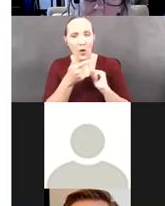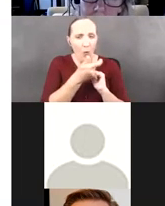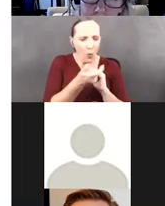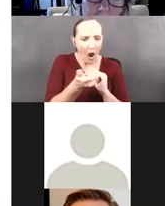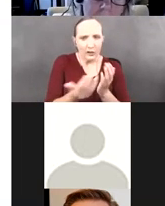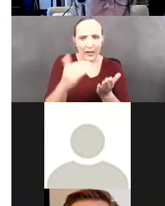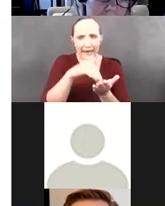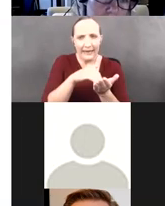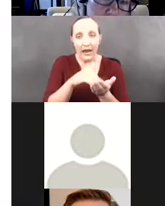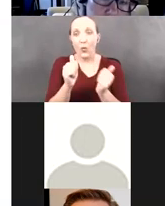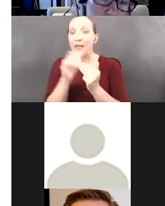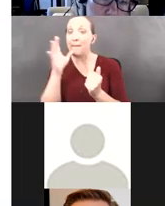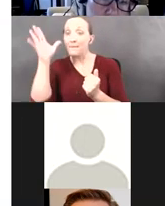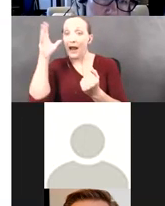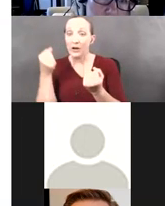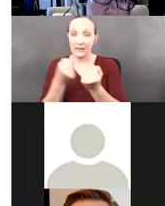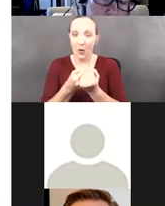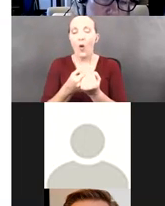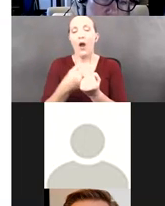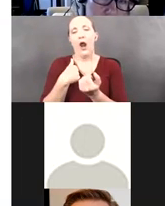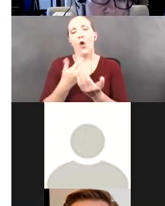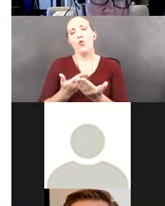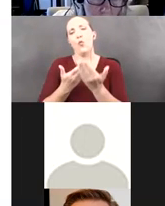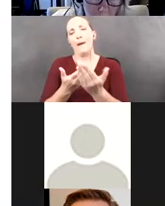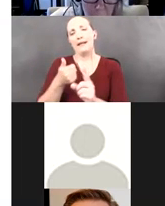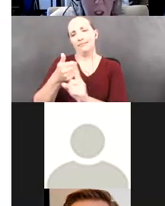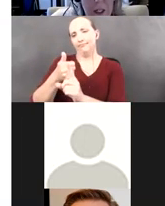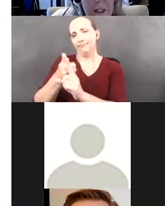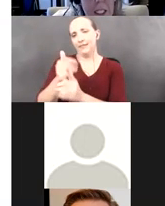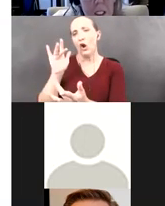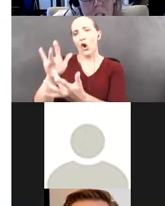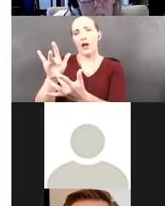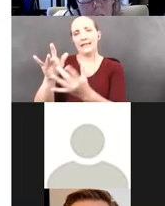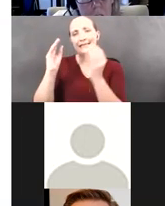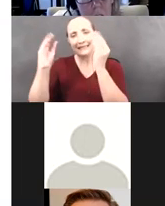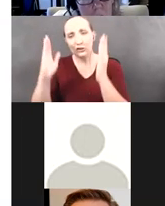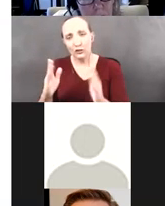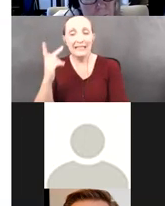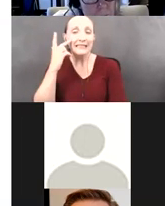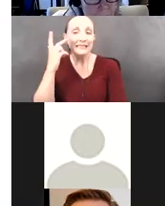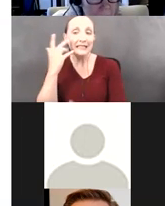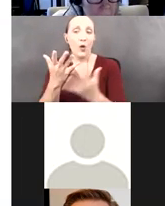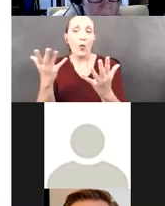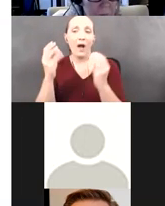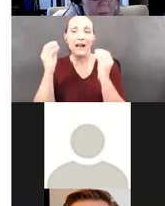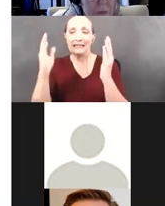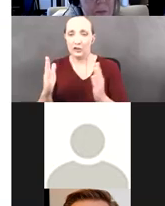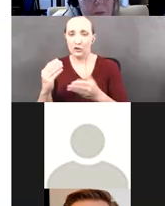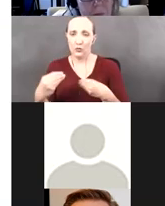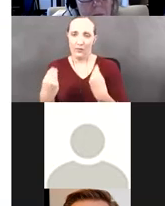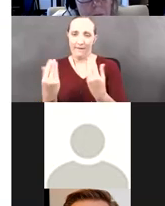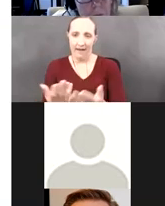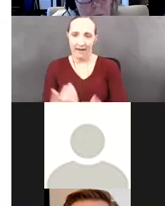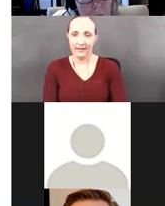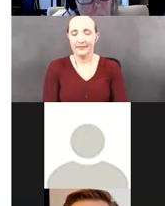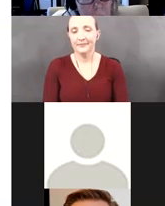your support, I más would recommend o reaching necesita out su to the apoyo, teacher mi to see recomendación what extra es que se support the comunique teacher con can el maestro provide. para ver qué más ayuda puede